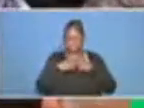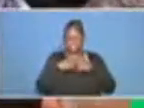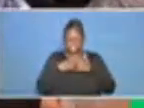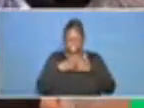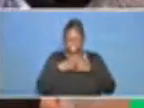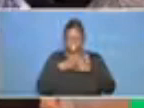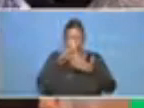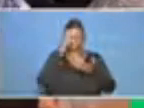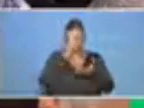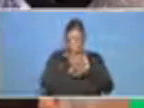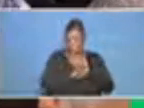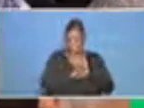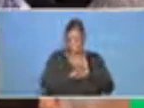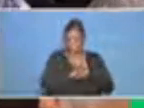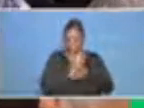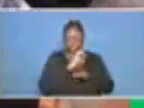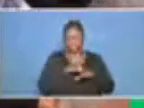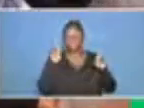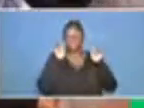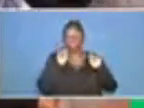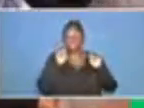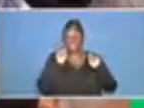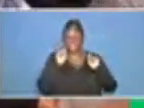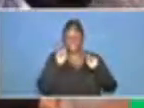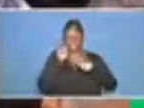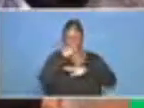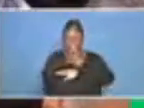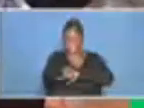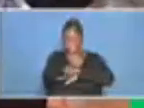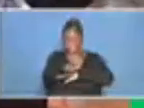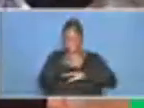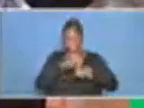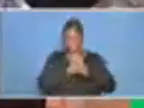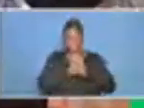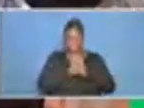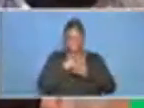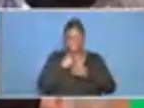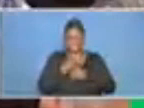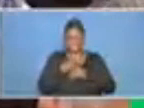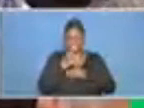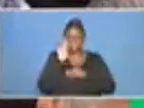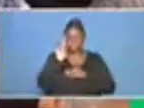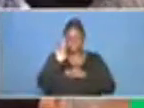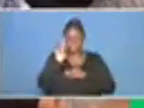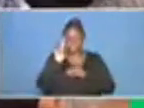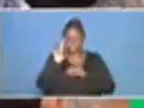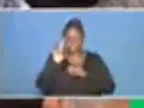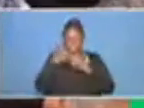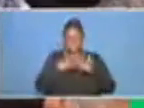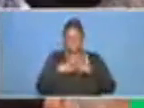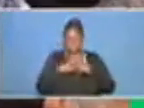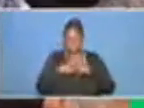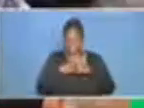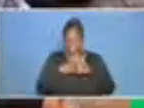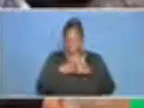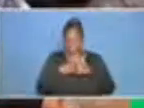after midnight on Tuesday. The 1 megawatt unit that was not fueled from this